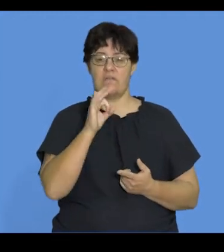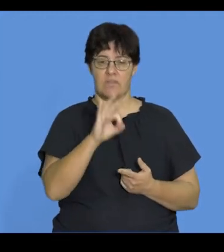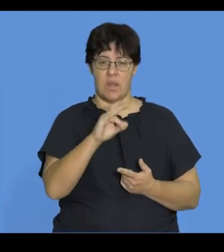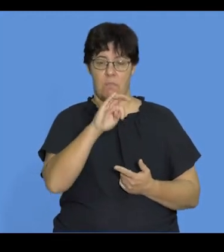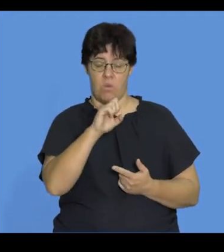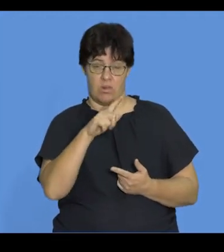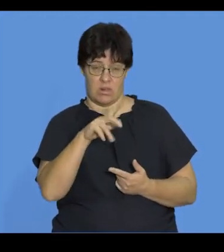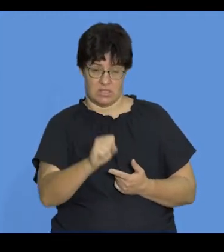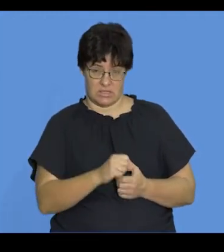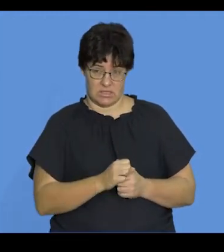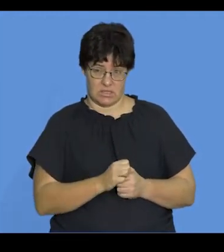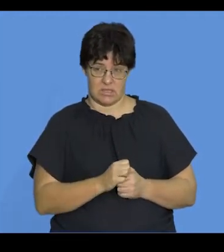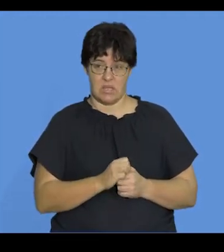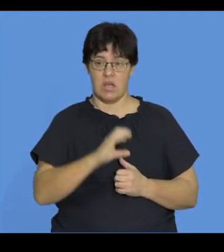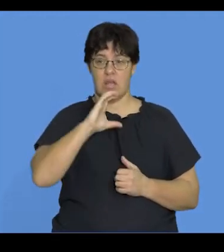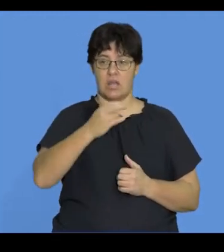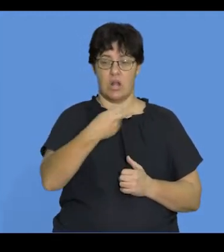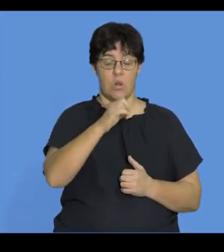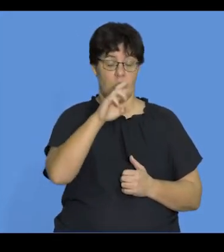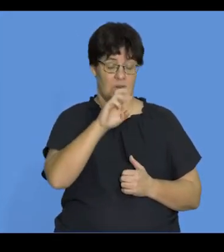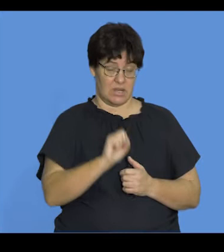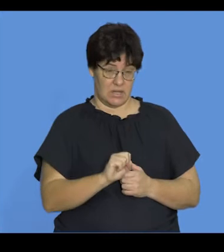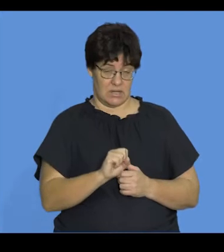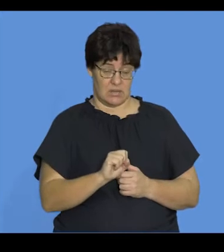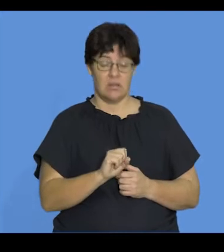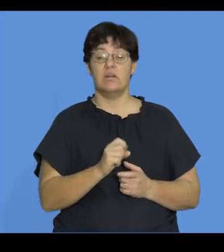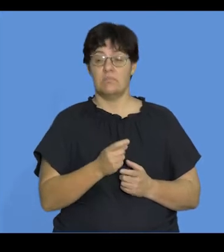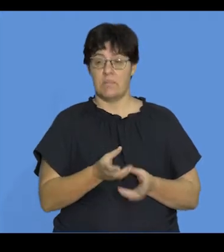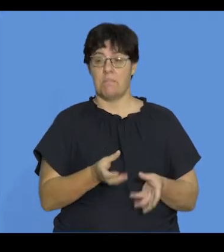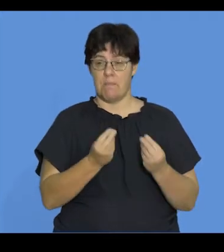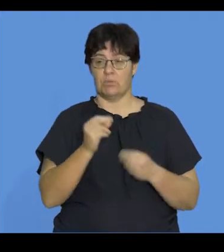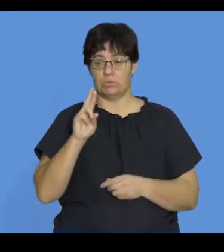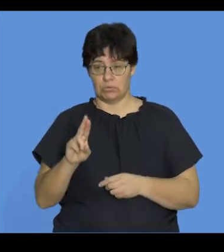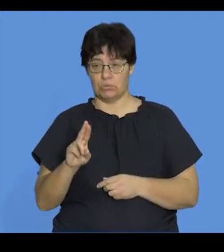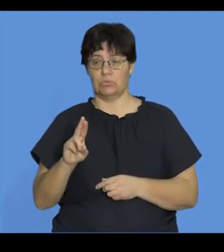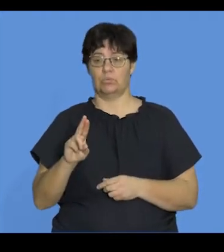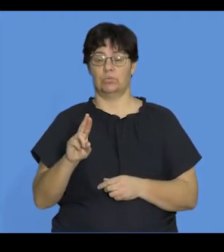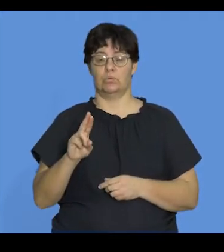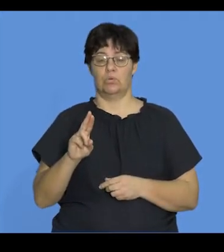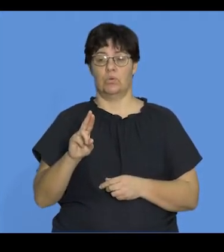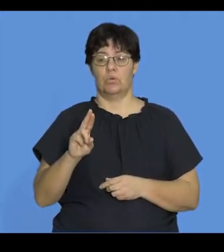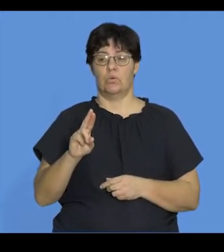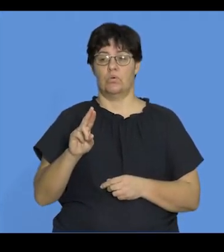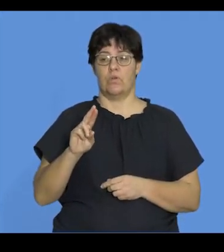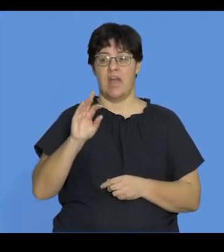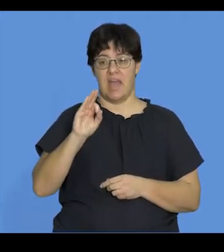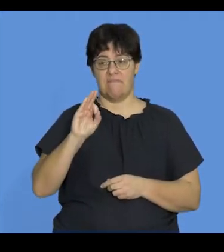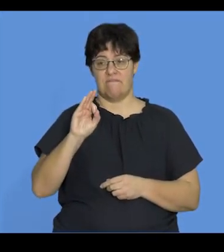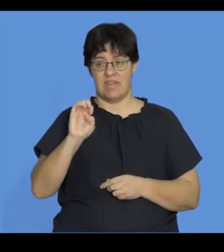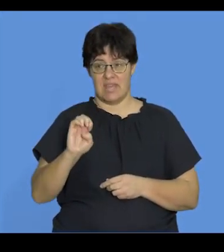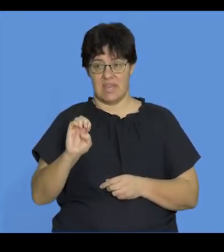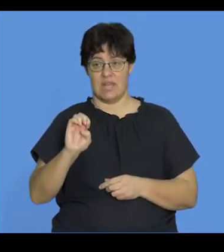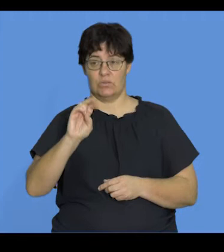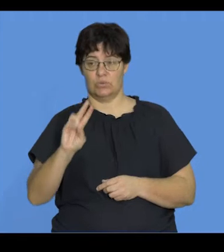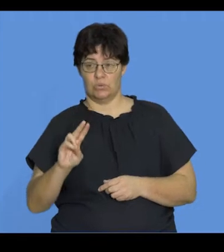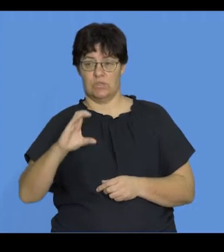of chlorine, right, to give us 2 moles of iron 3 chloride, right? So what does this